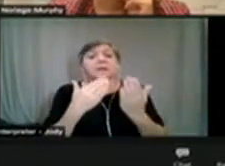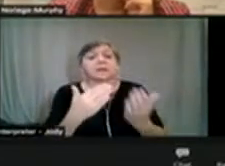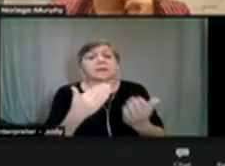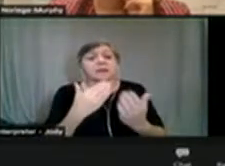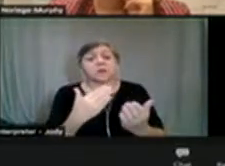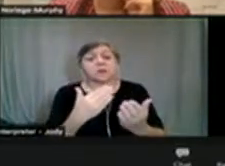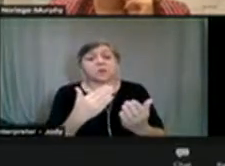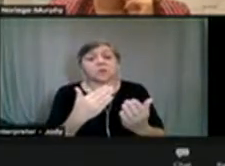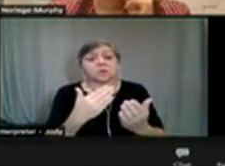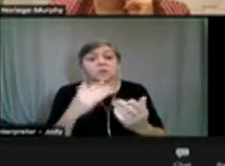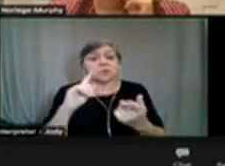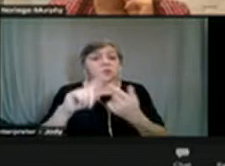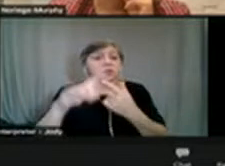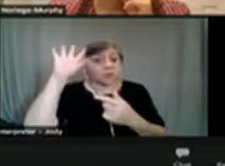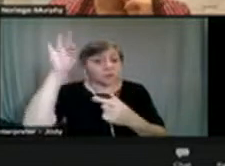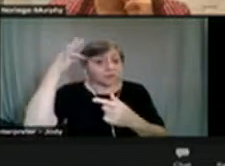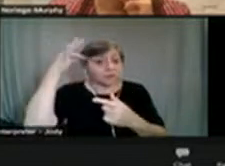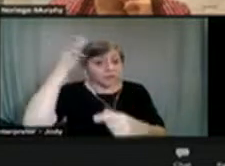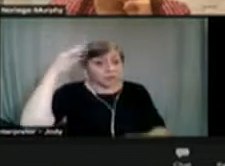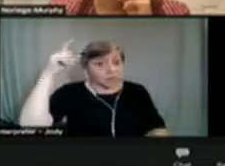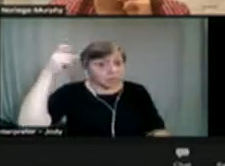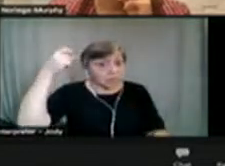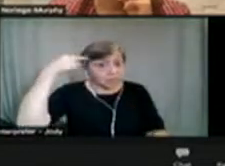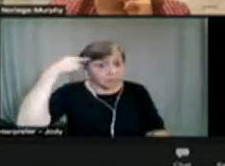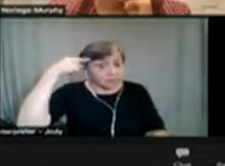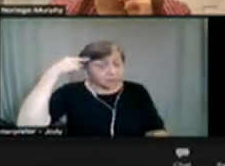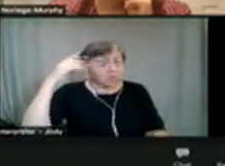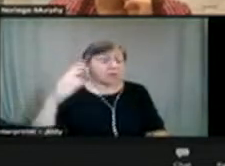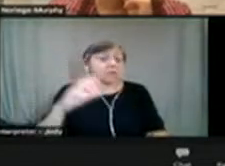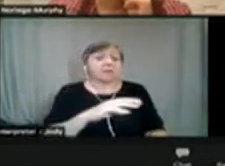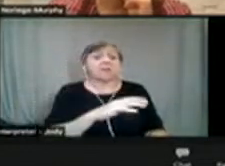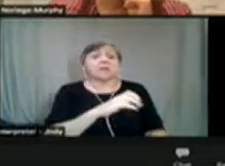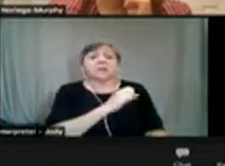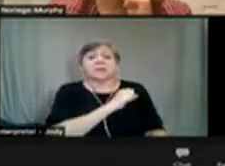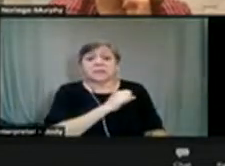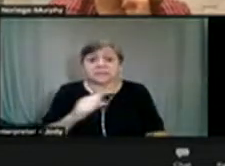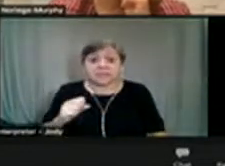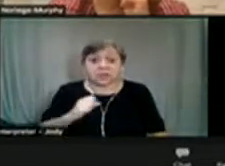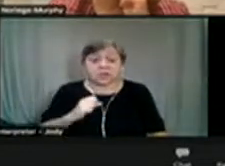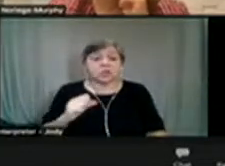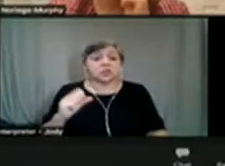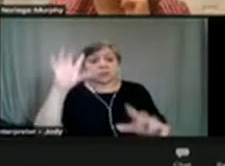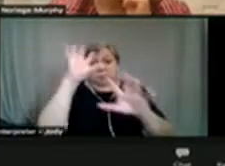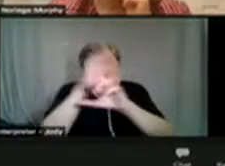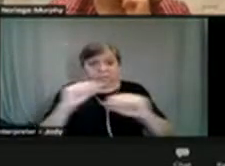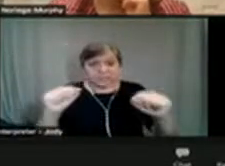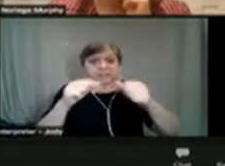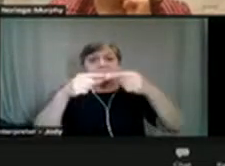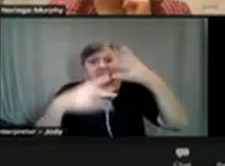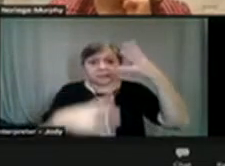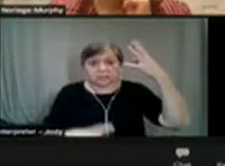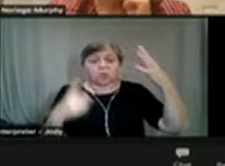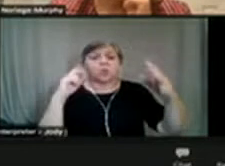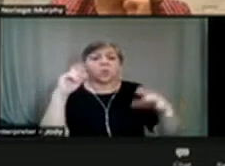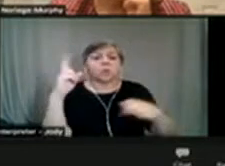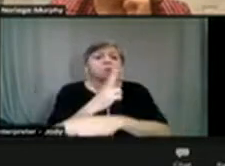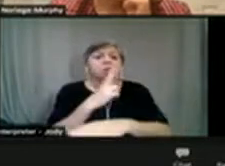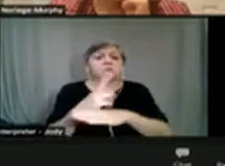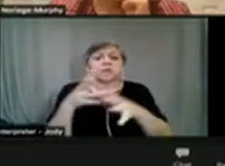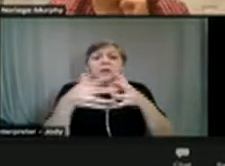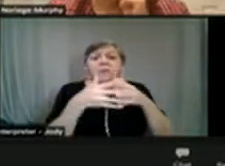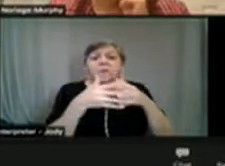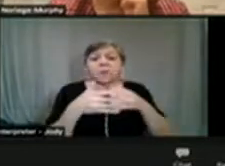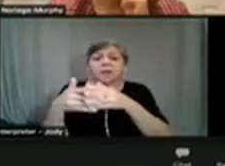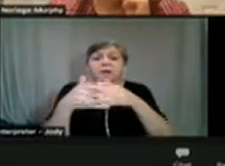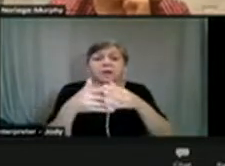the federal government, our Congresswoman, our two US senators, the Biden administration, we are going to be using the American Rescue Plan